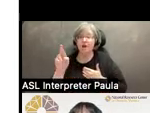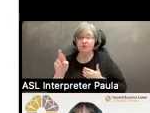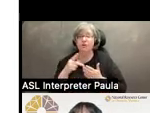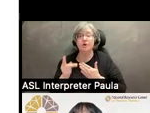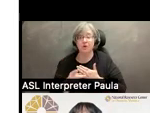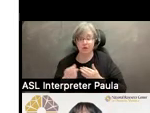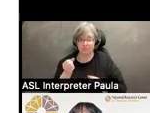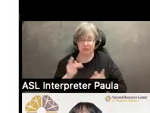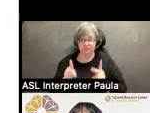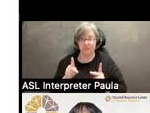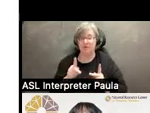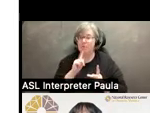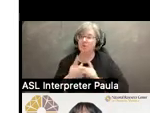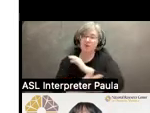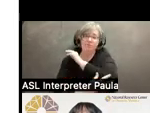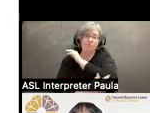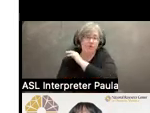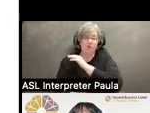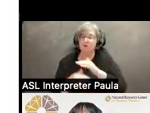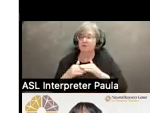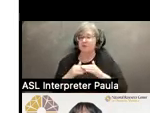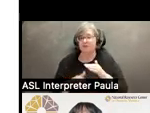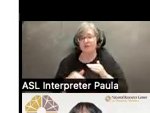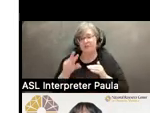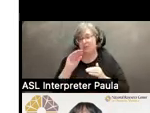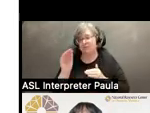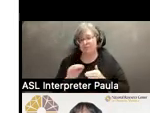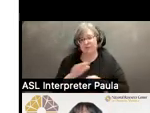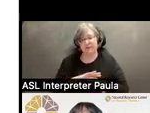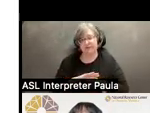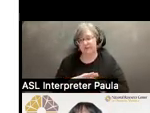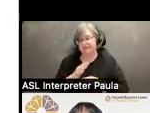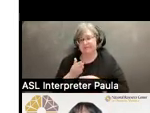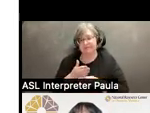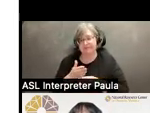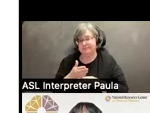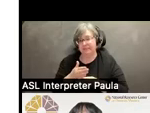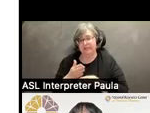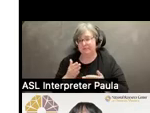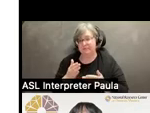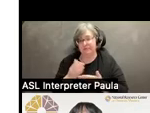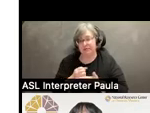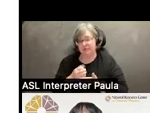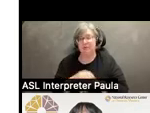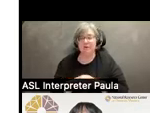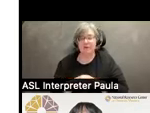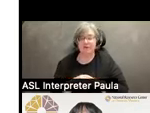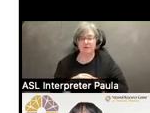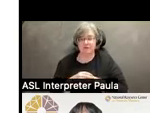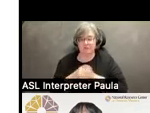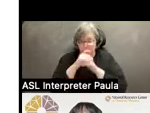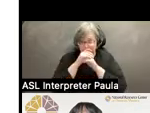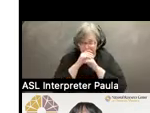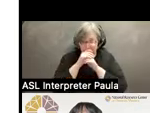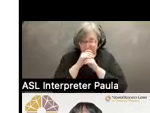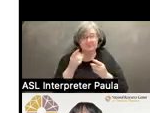people who are extremely poor. We're talking less than 30% of the area median income for most of the people in our housing. So when they leave